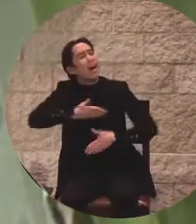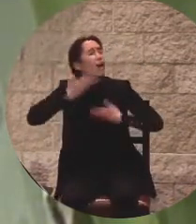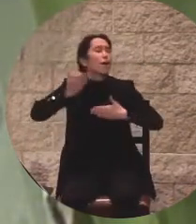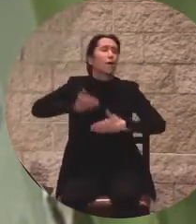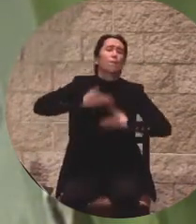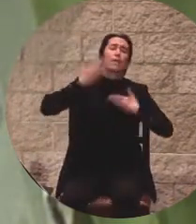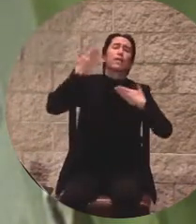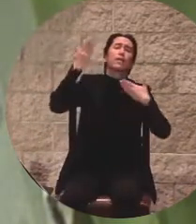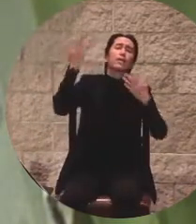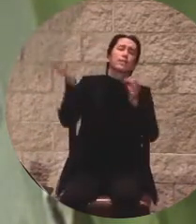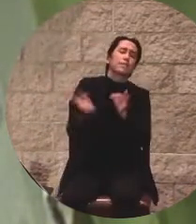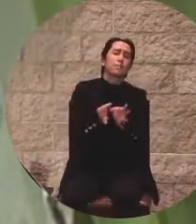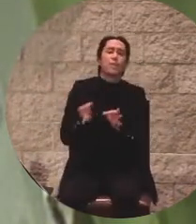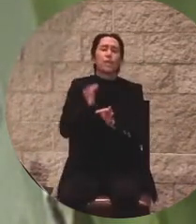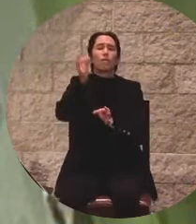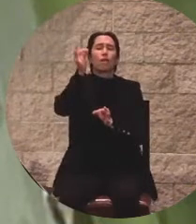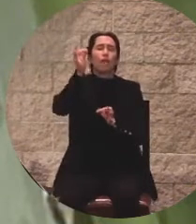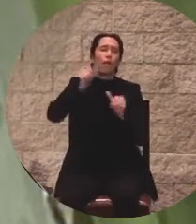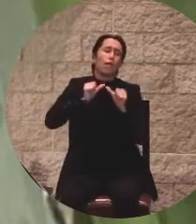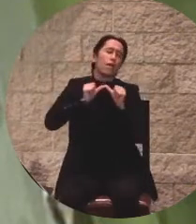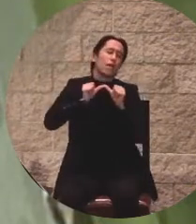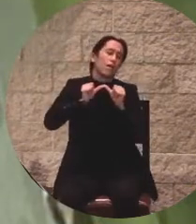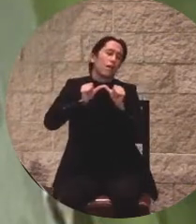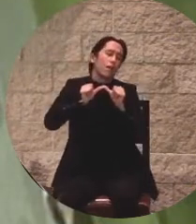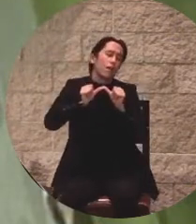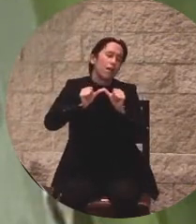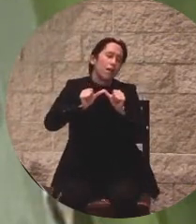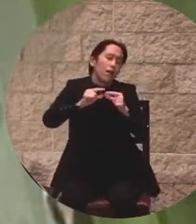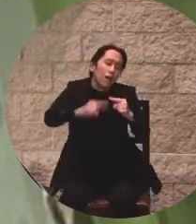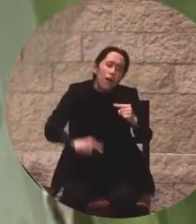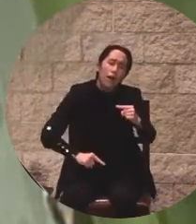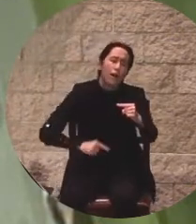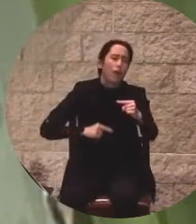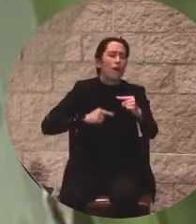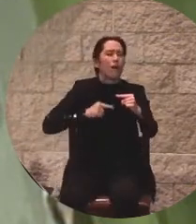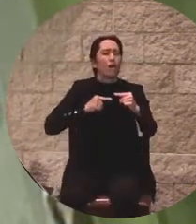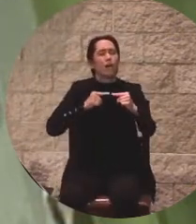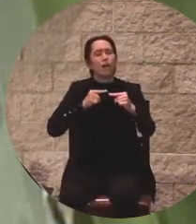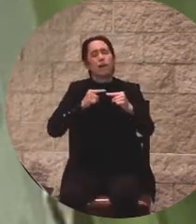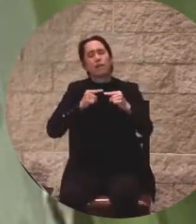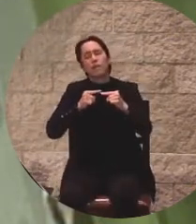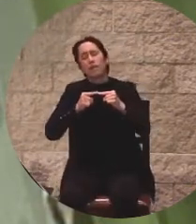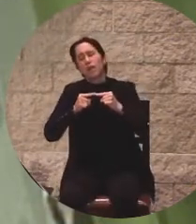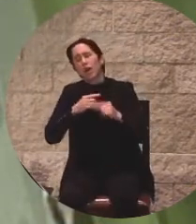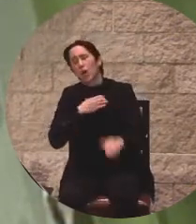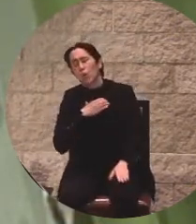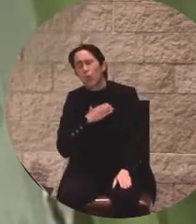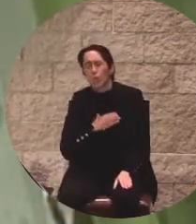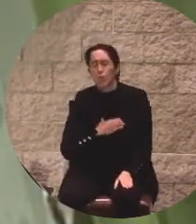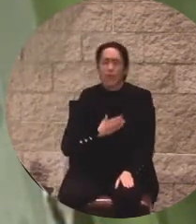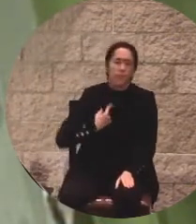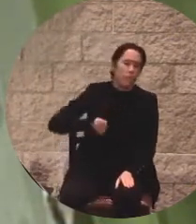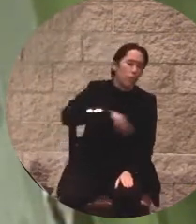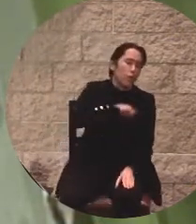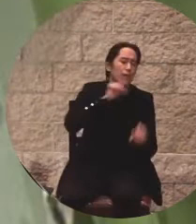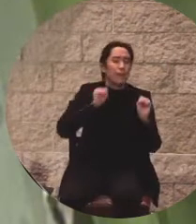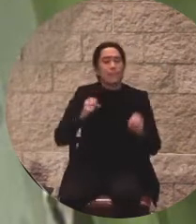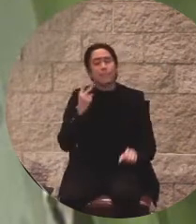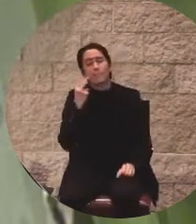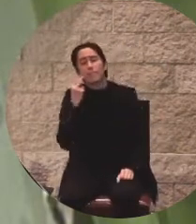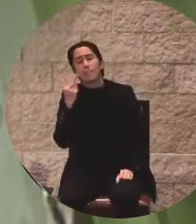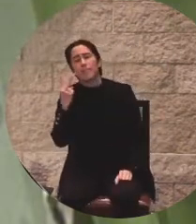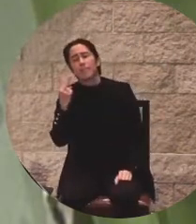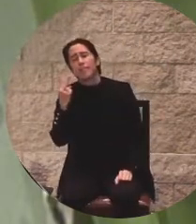spirit through the year. Oh, if we could